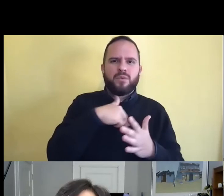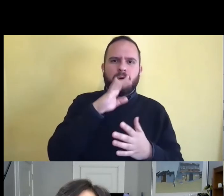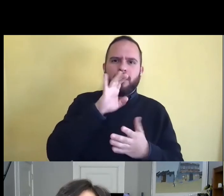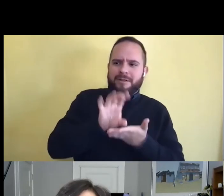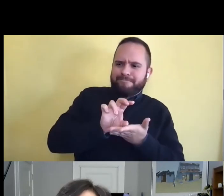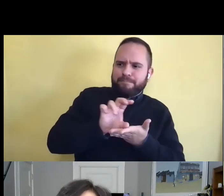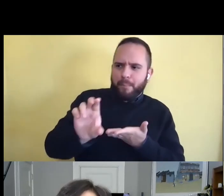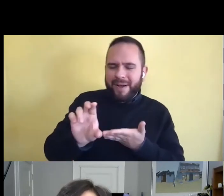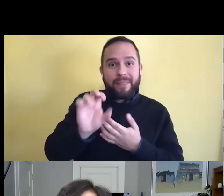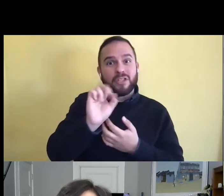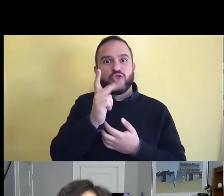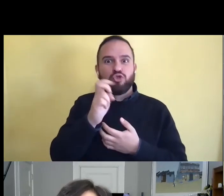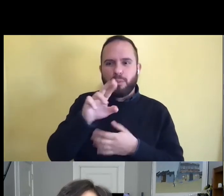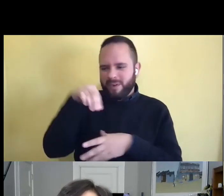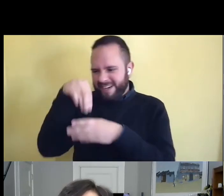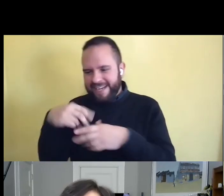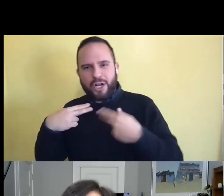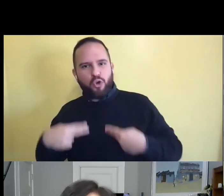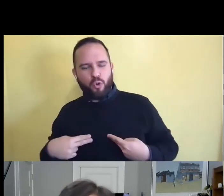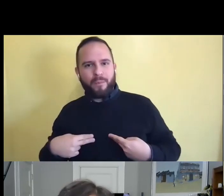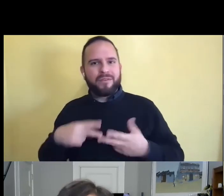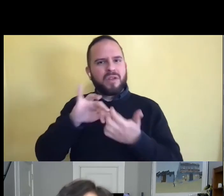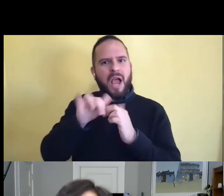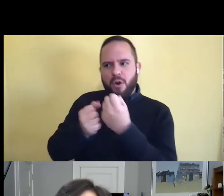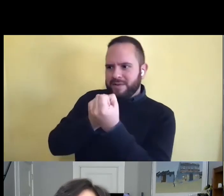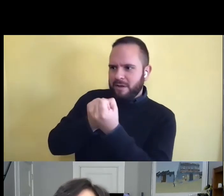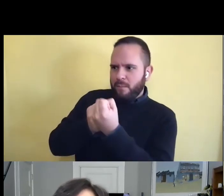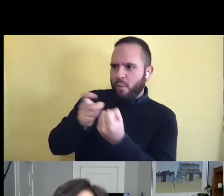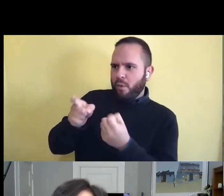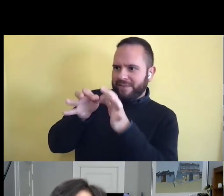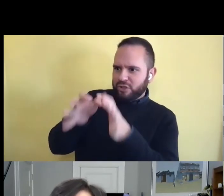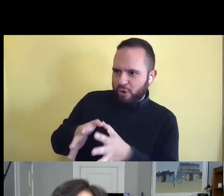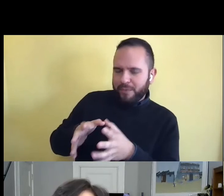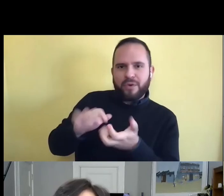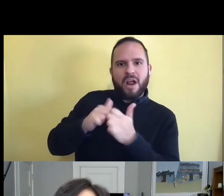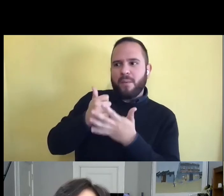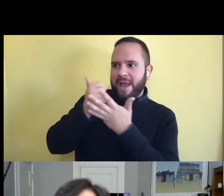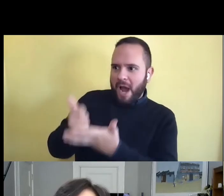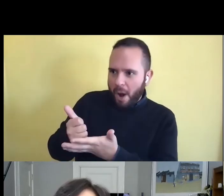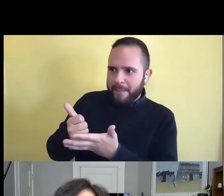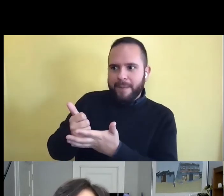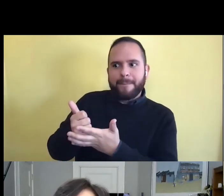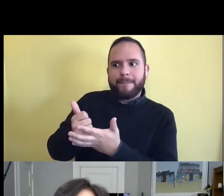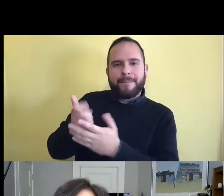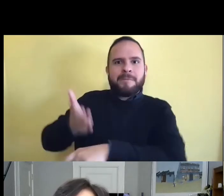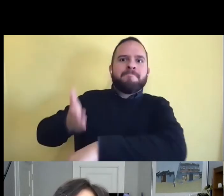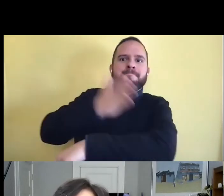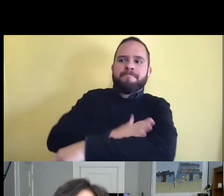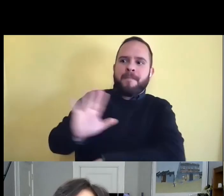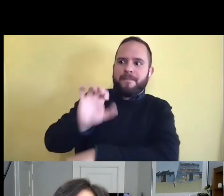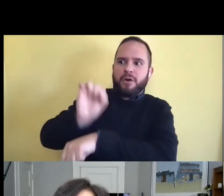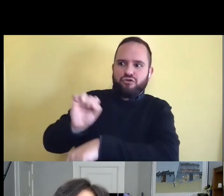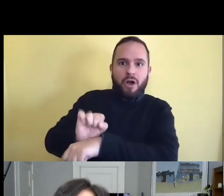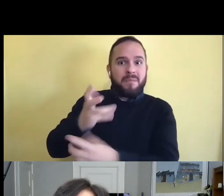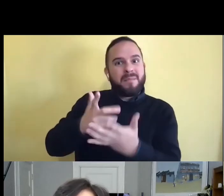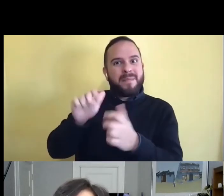How do we make it easier for them to do their job so that perhaps they are doing something else? And so one way